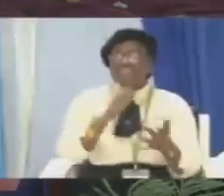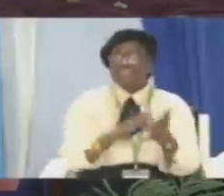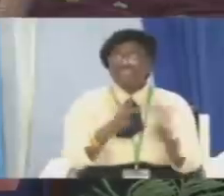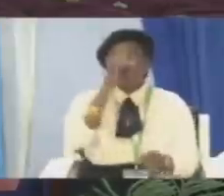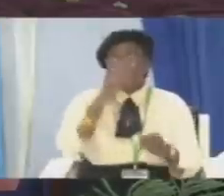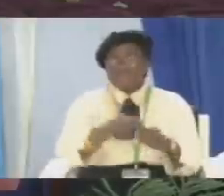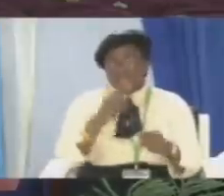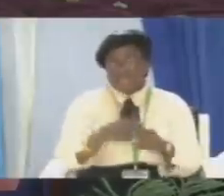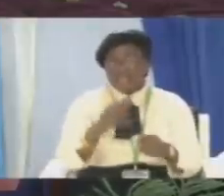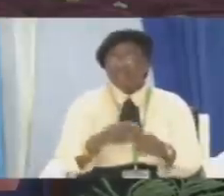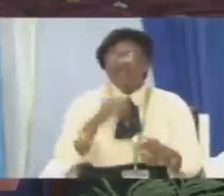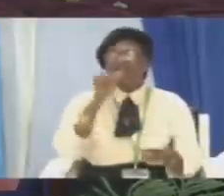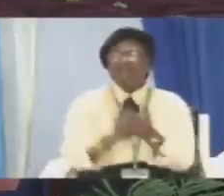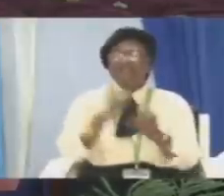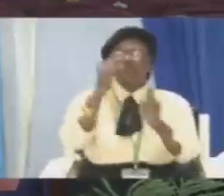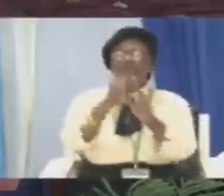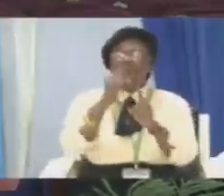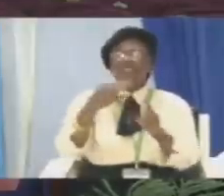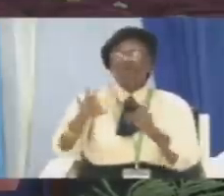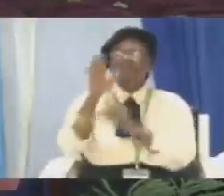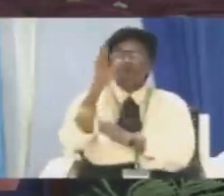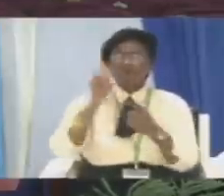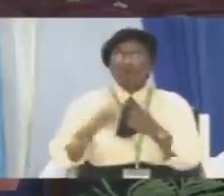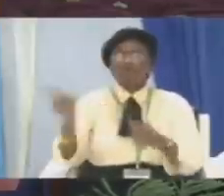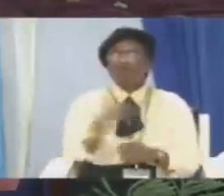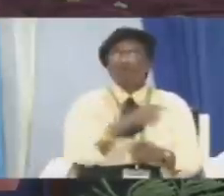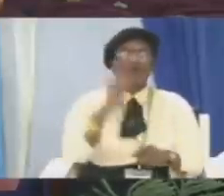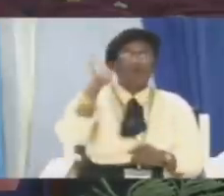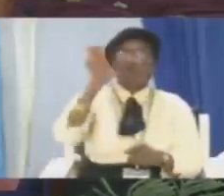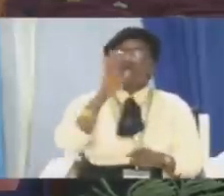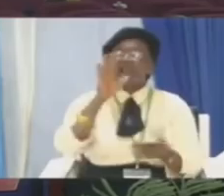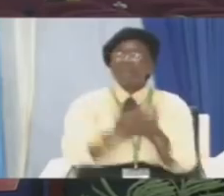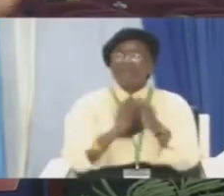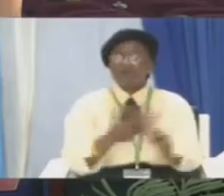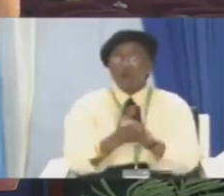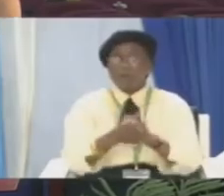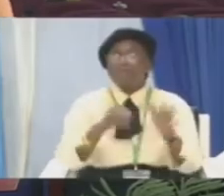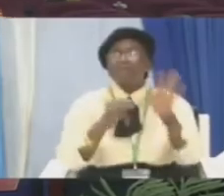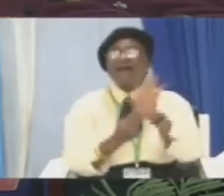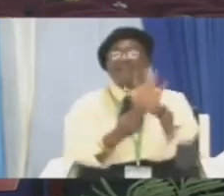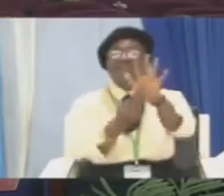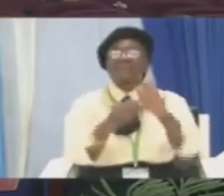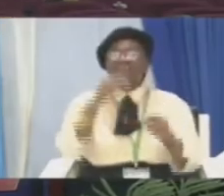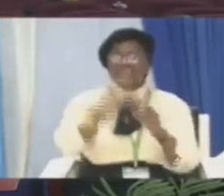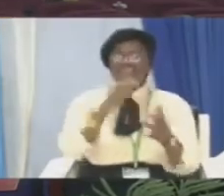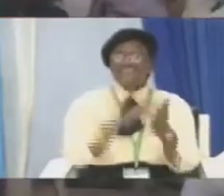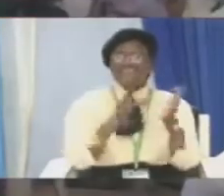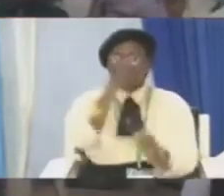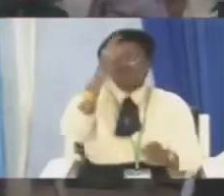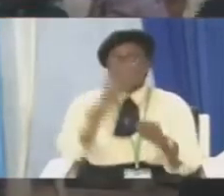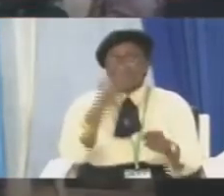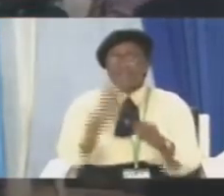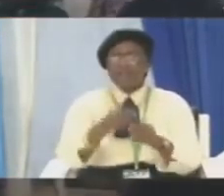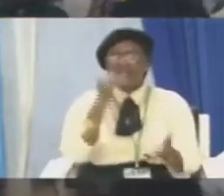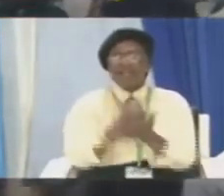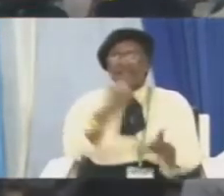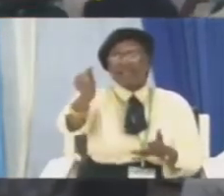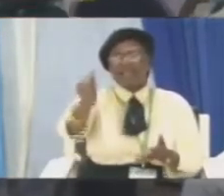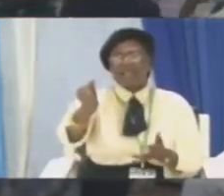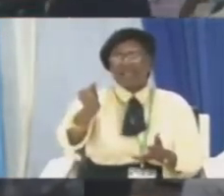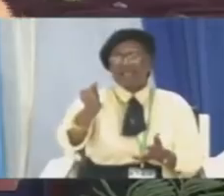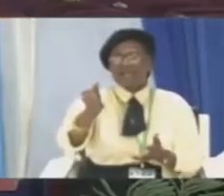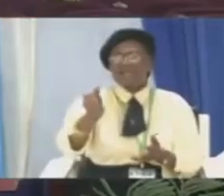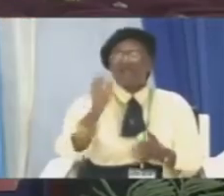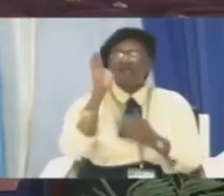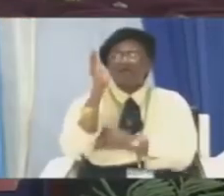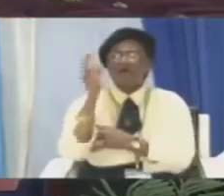Christ, that word of God to you will become manifest in the name of Jesus Christ.